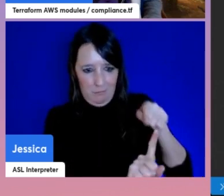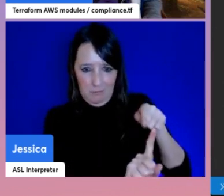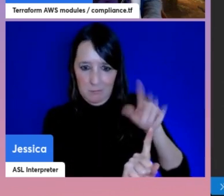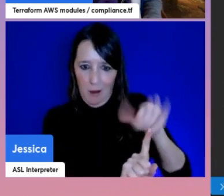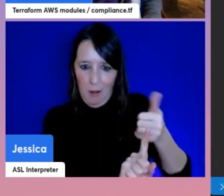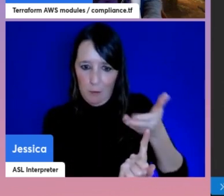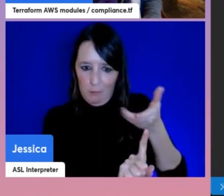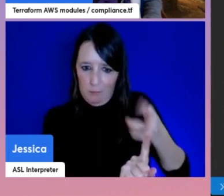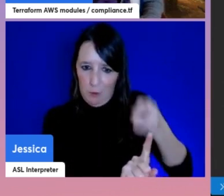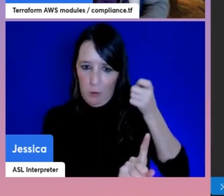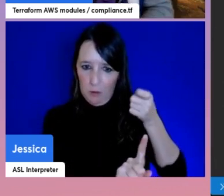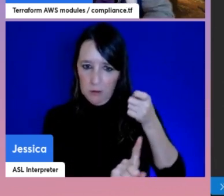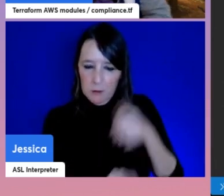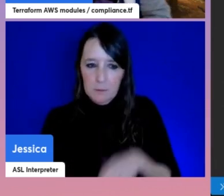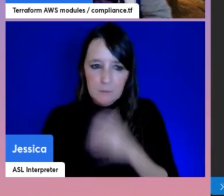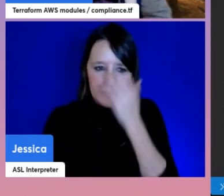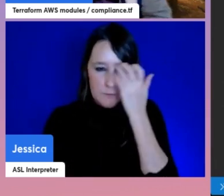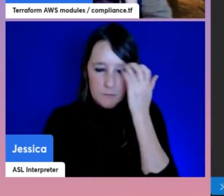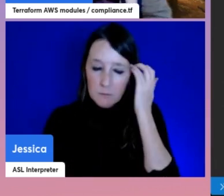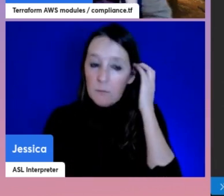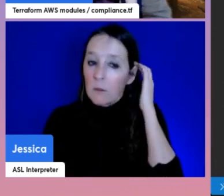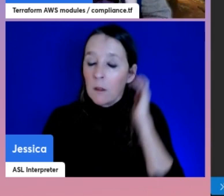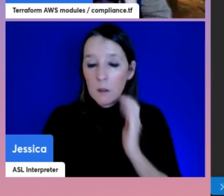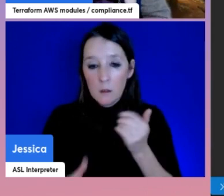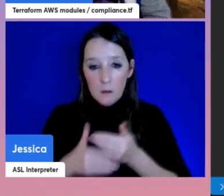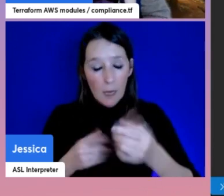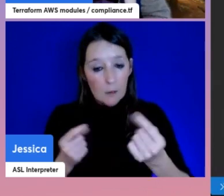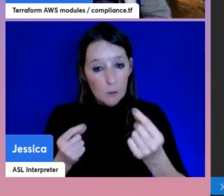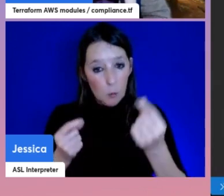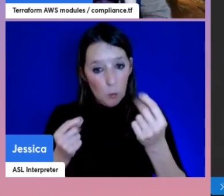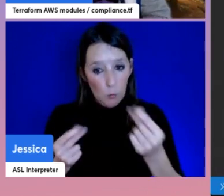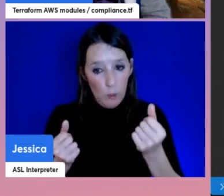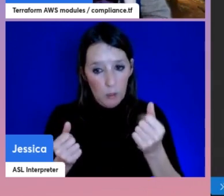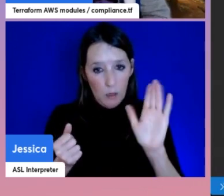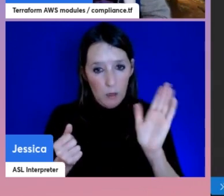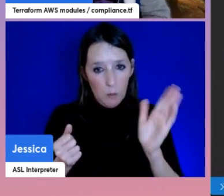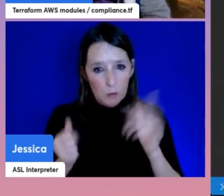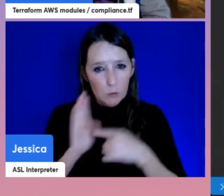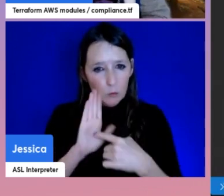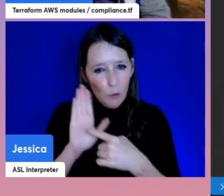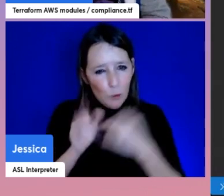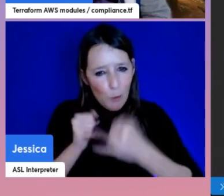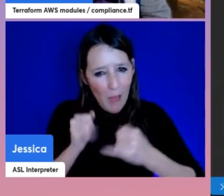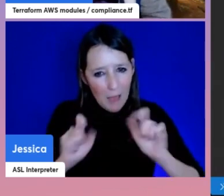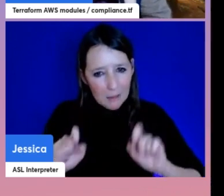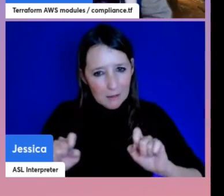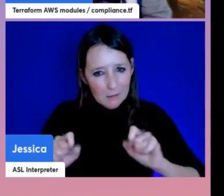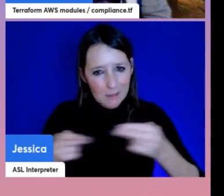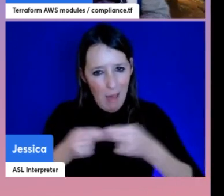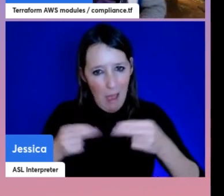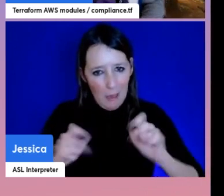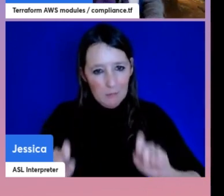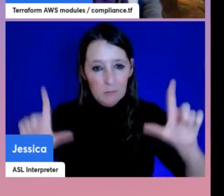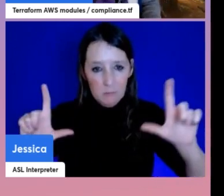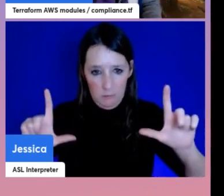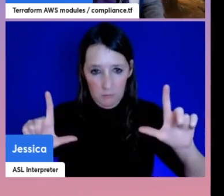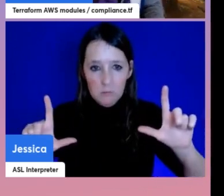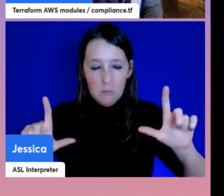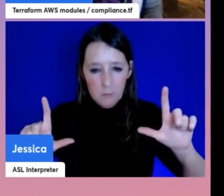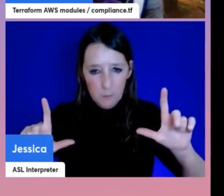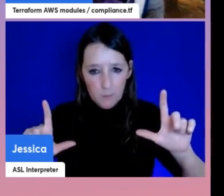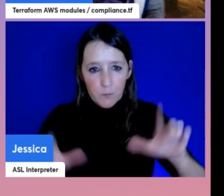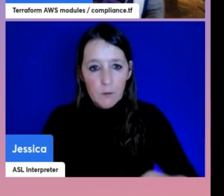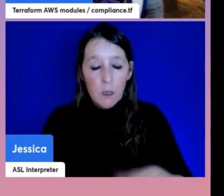this note, let me go quickly to my probably last slide. Yeah, and say that